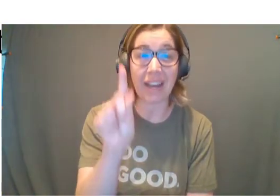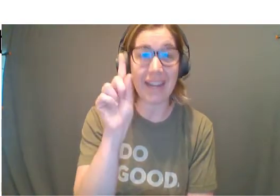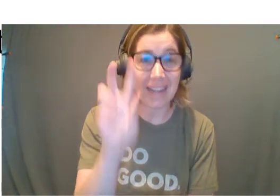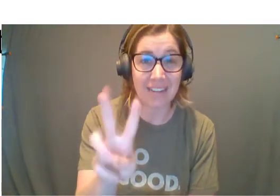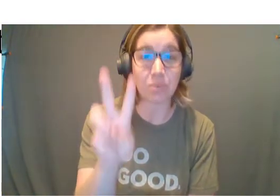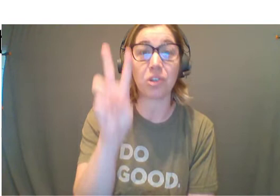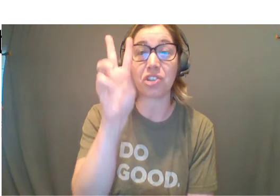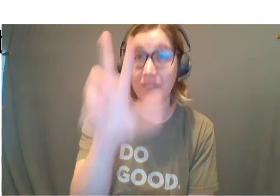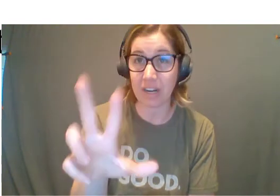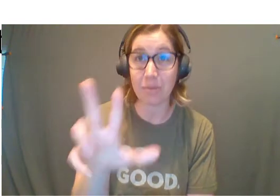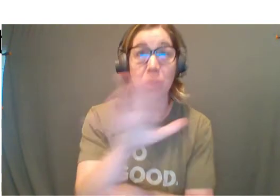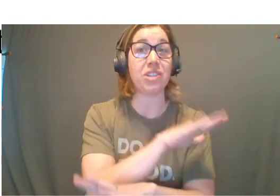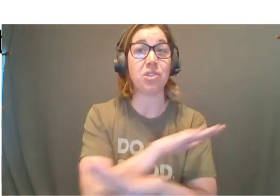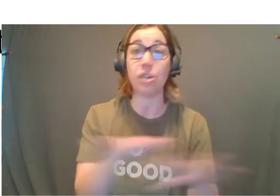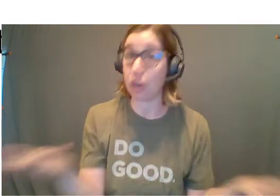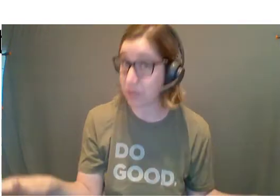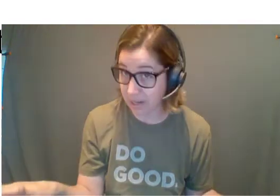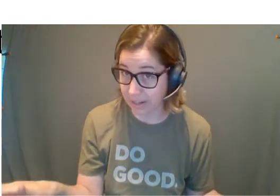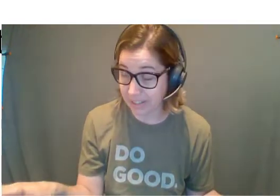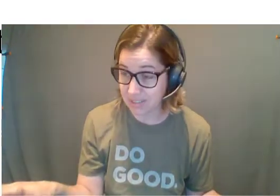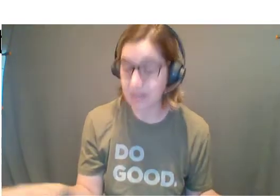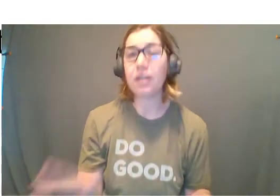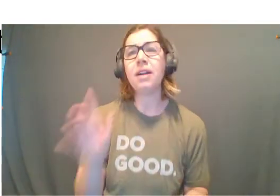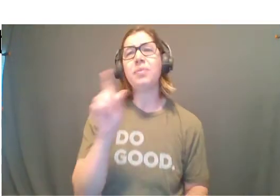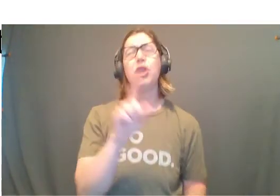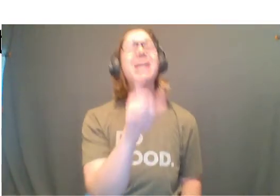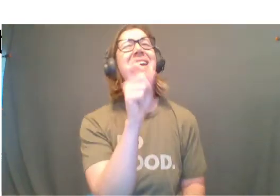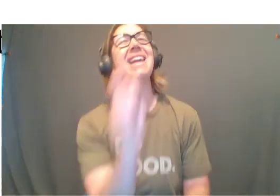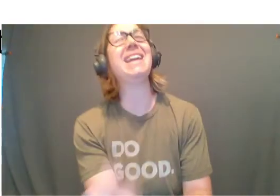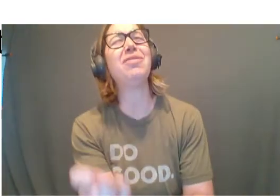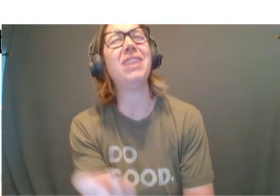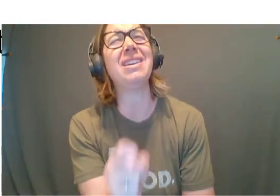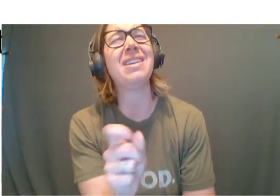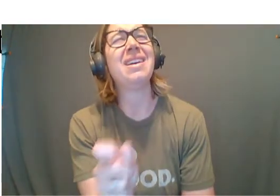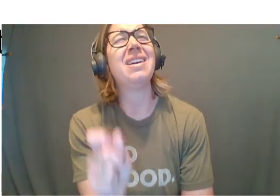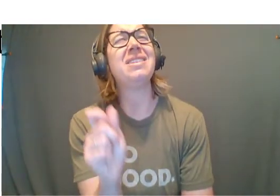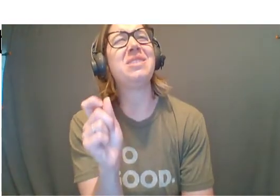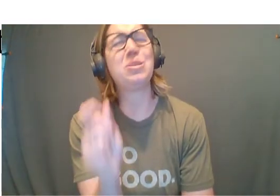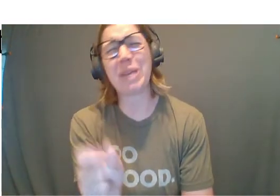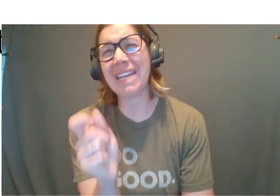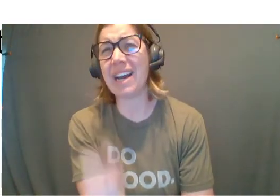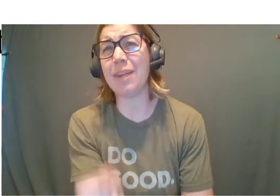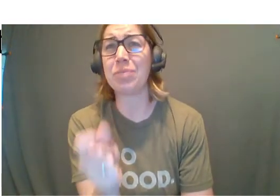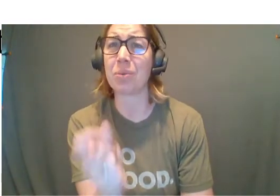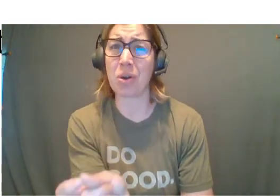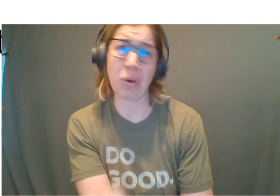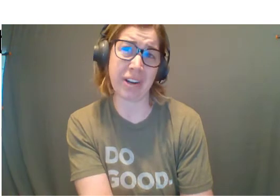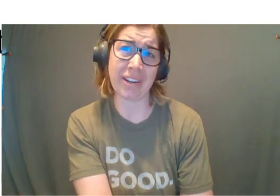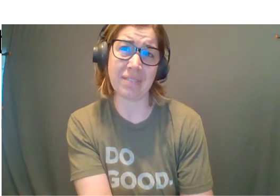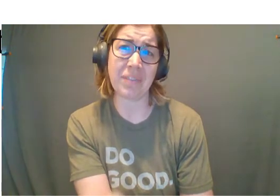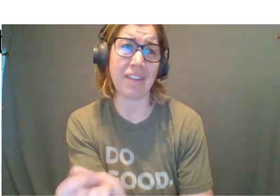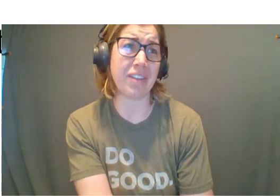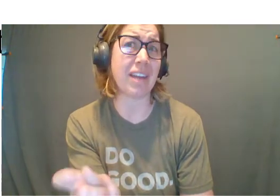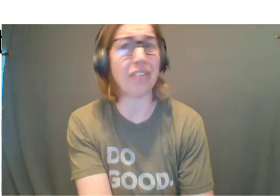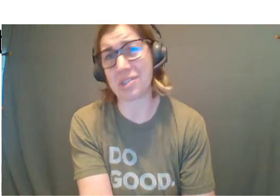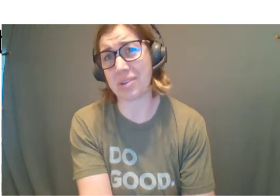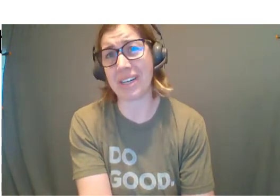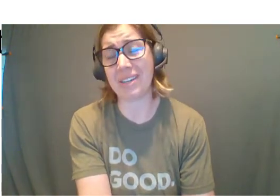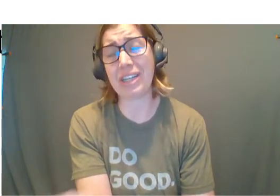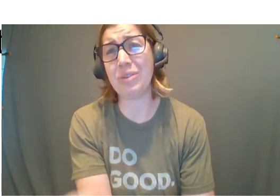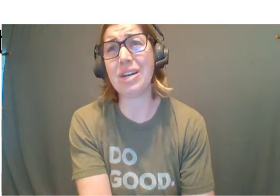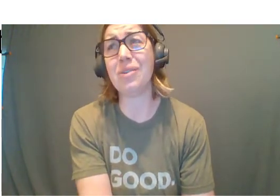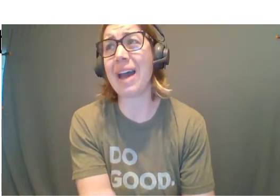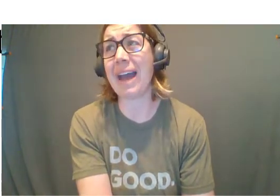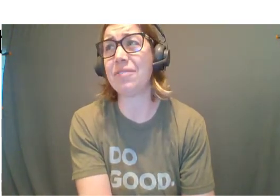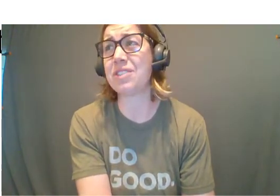only the eye gaze, role shift, and emotions, no signs. You can even speed up the recording of the giving